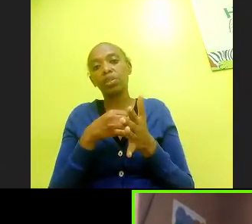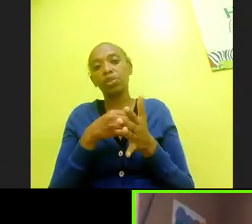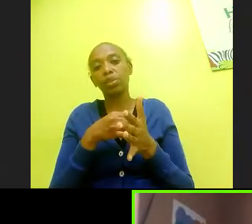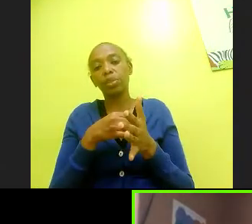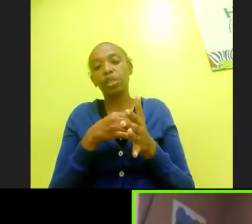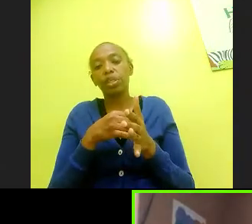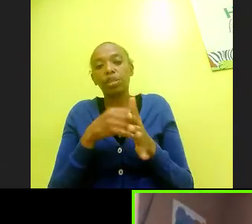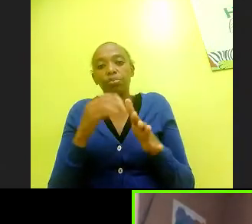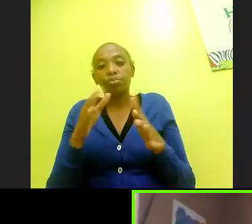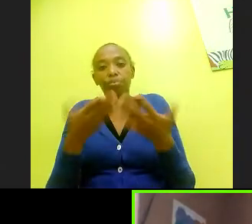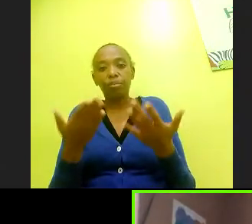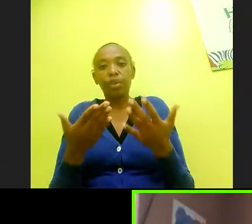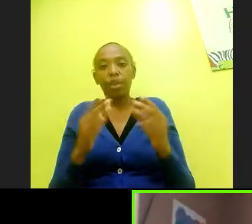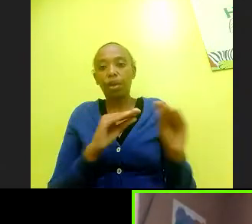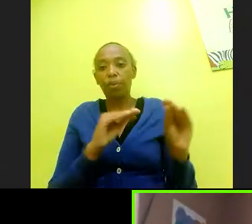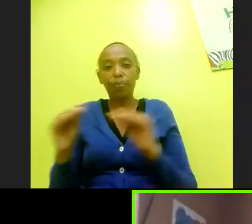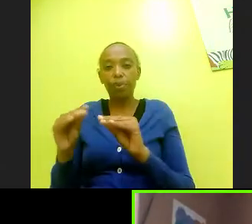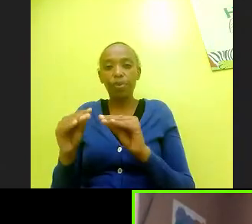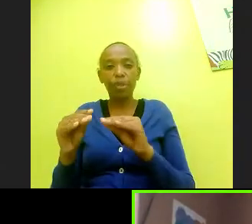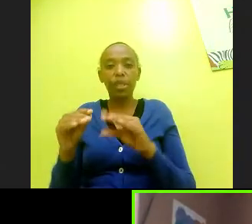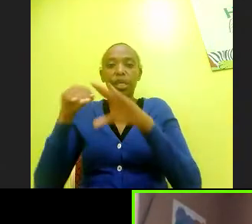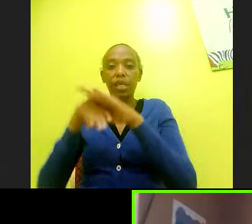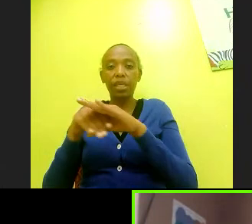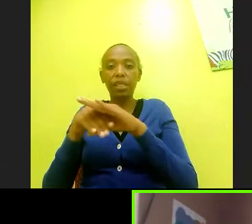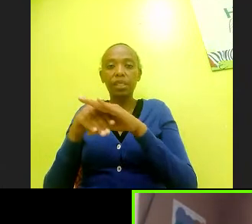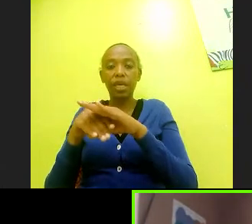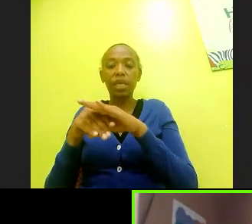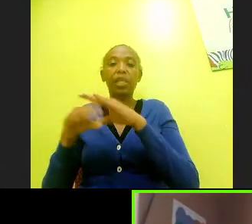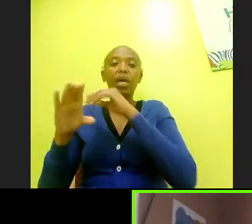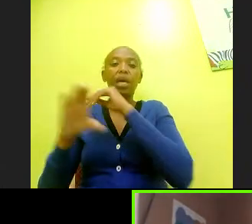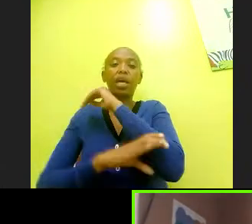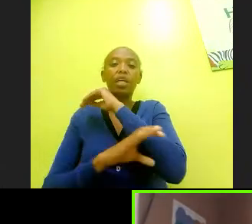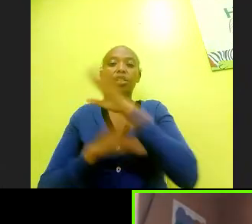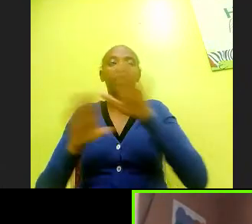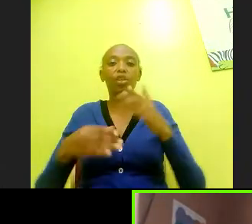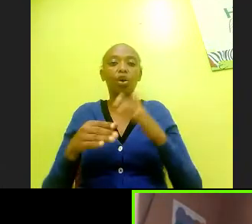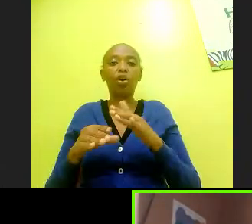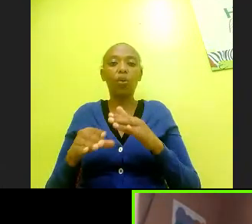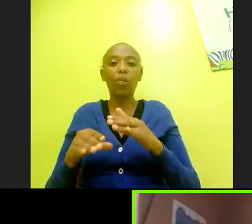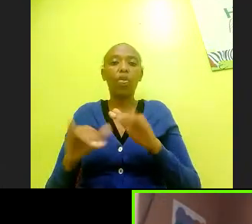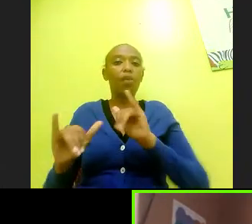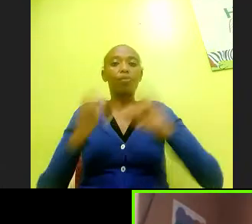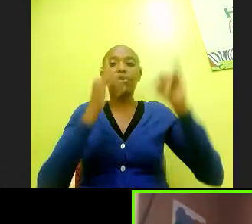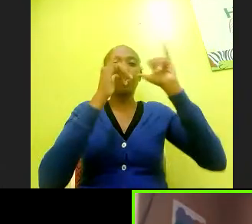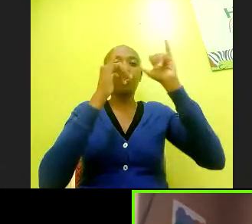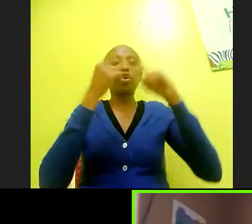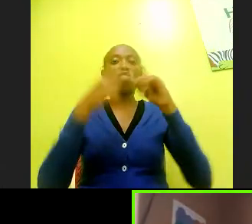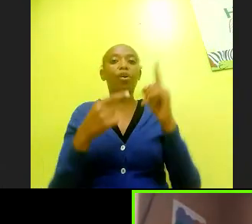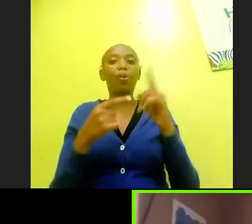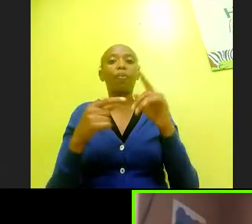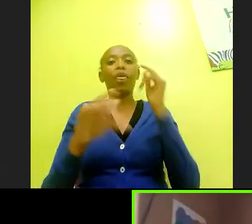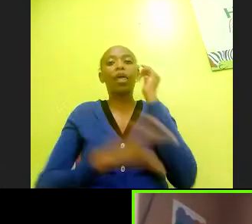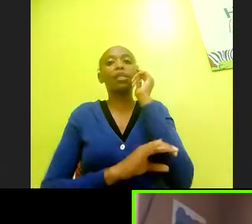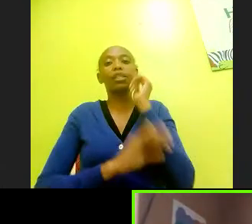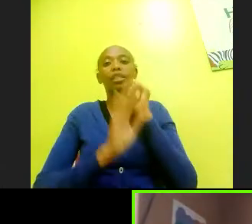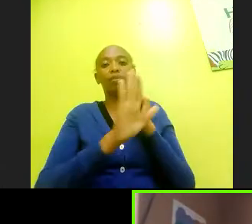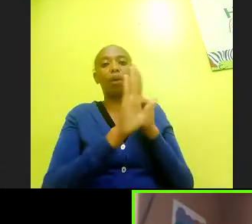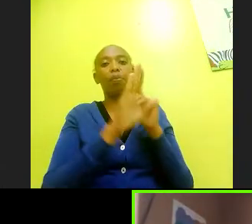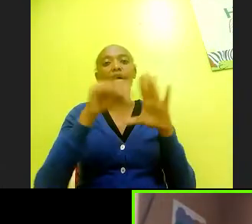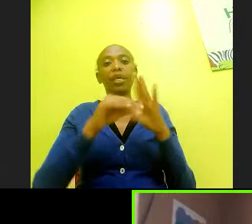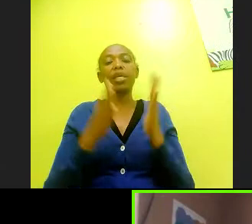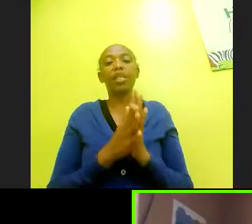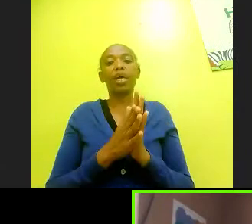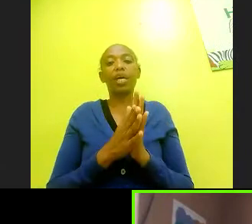migrants inside their countries or immigrants from their countries in the